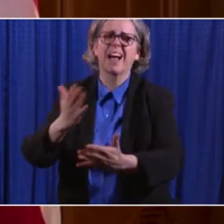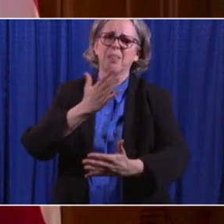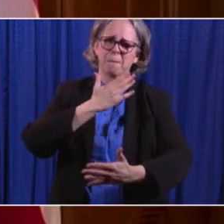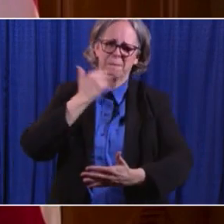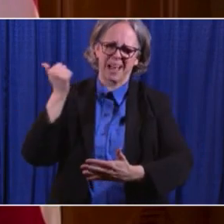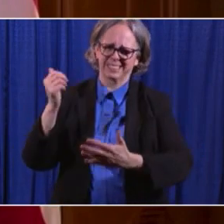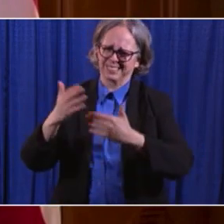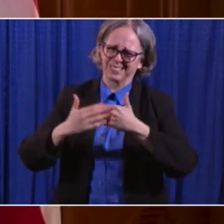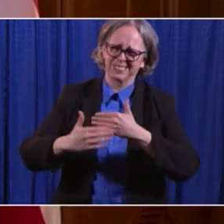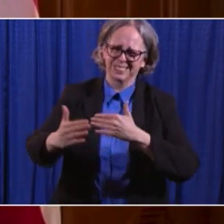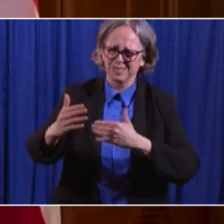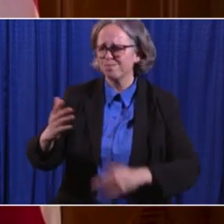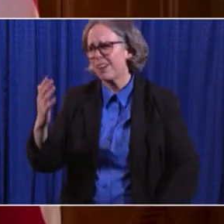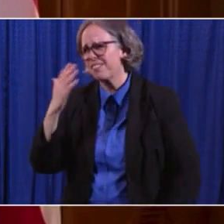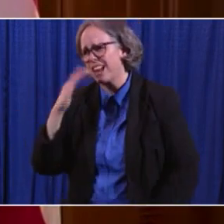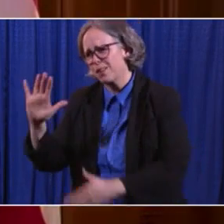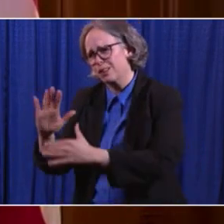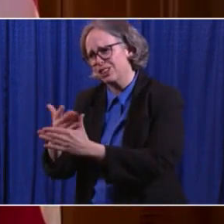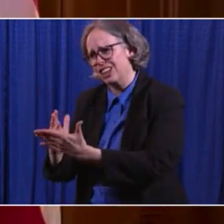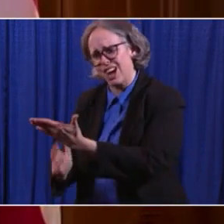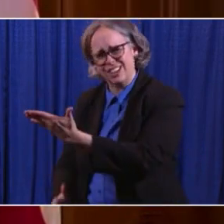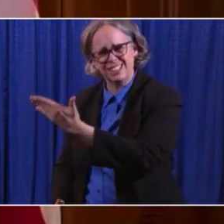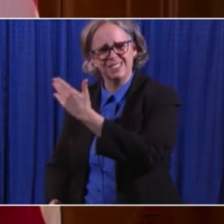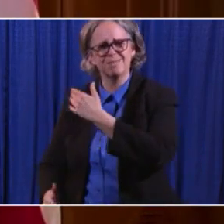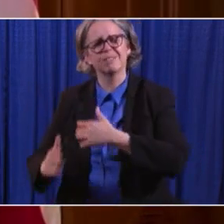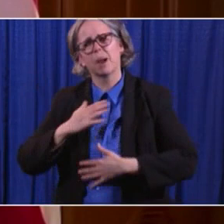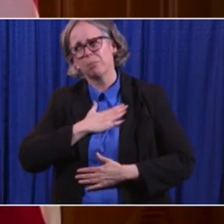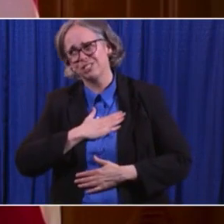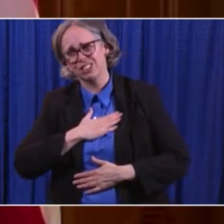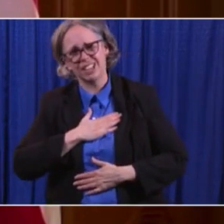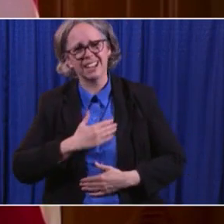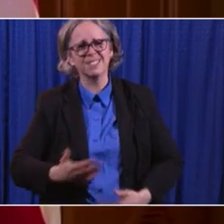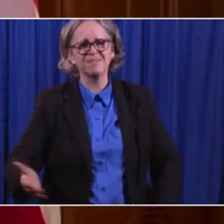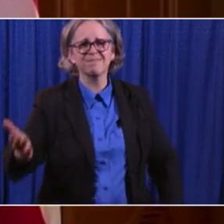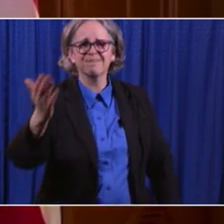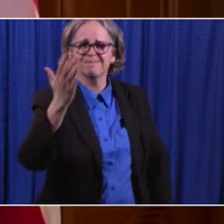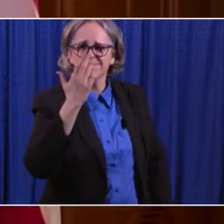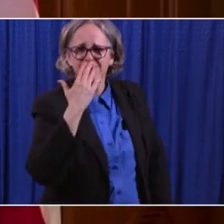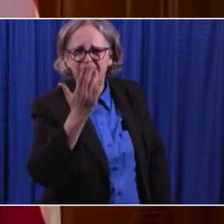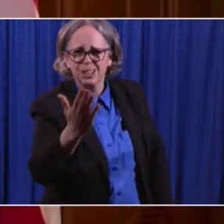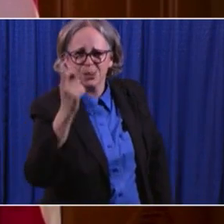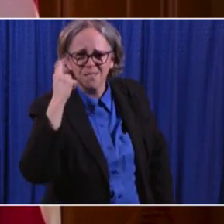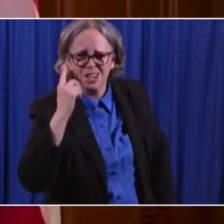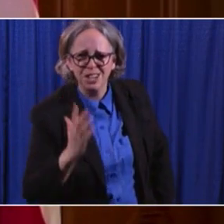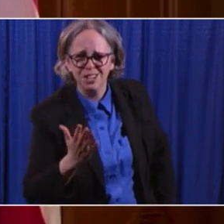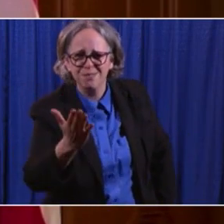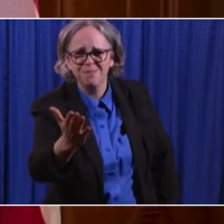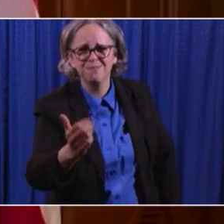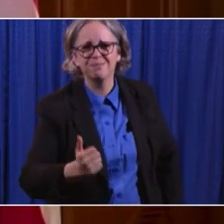you coming on here and telling your story. Thank you. Thank you very much.